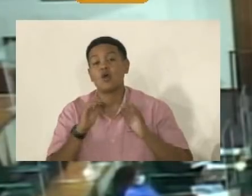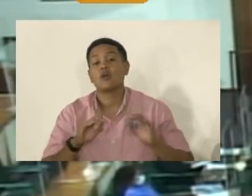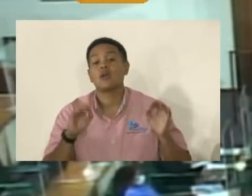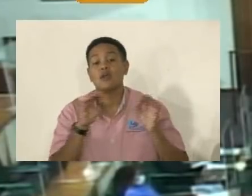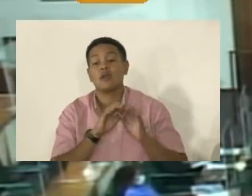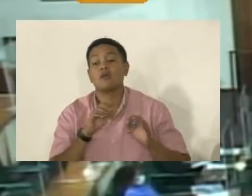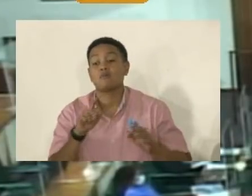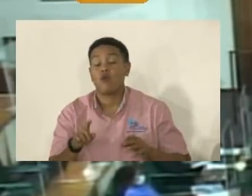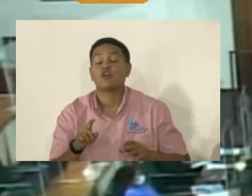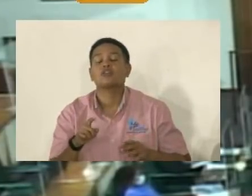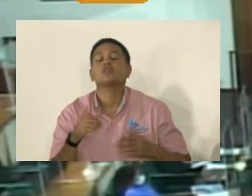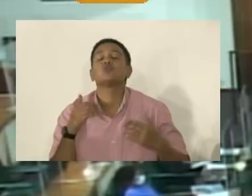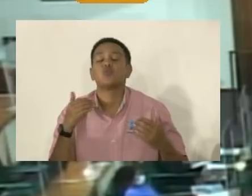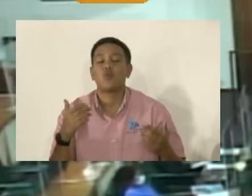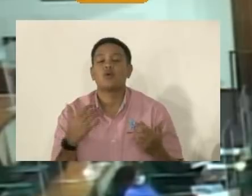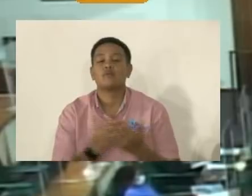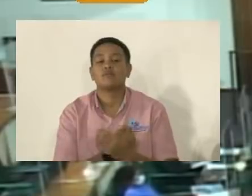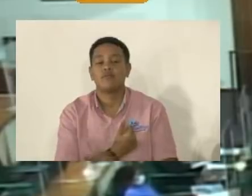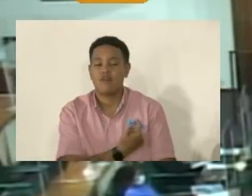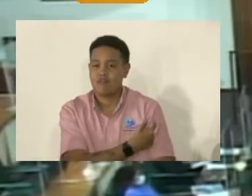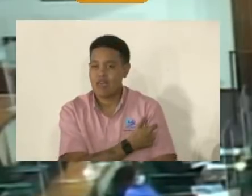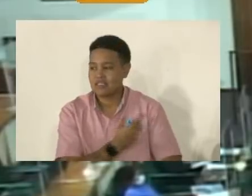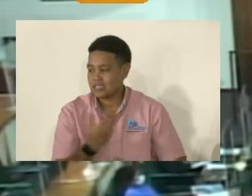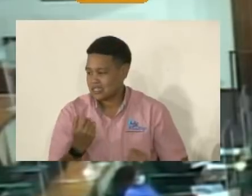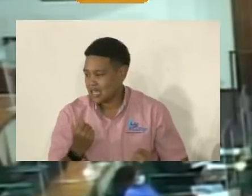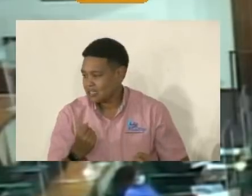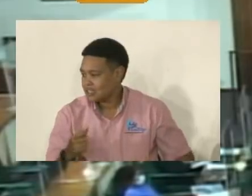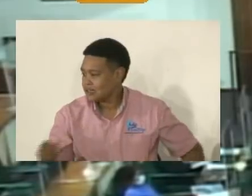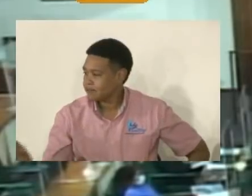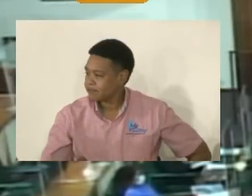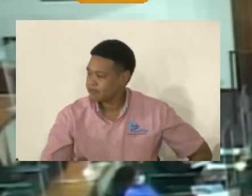is to be vaccinated.